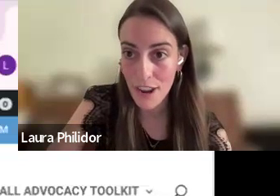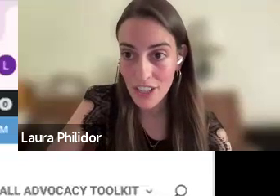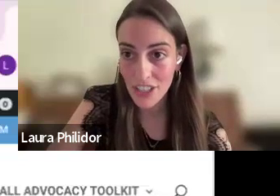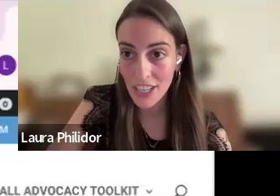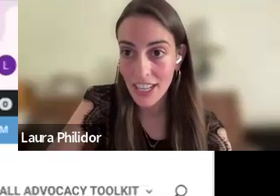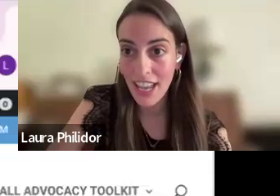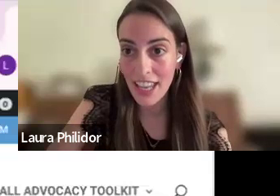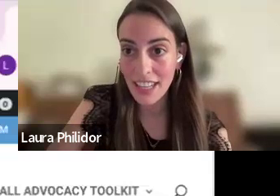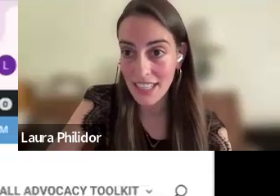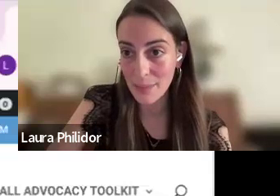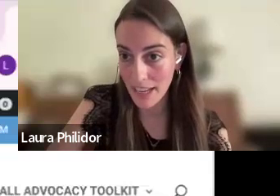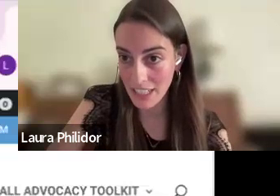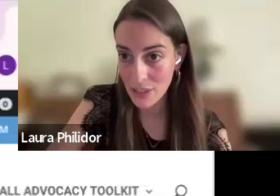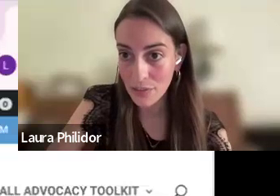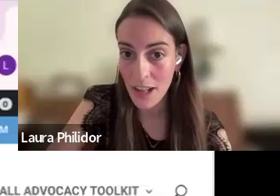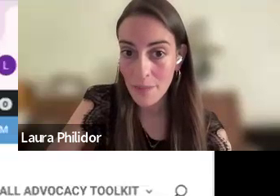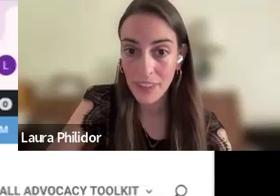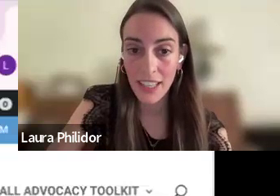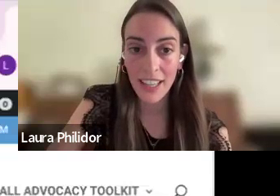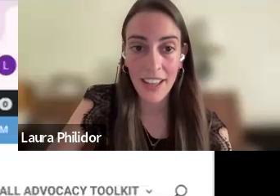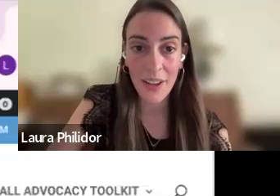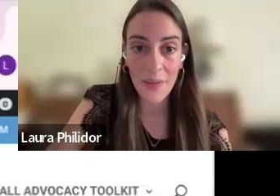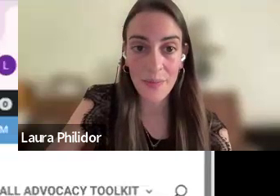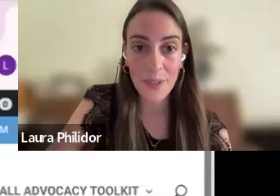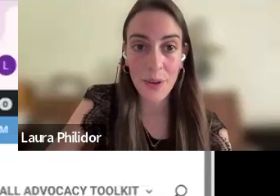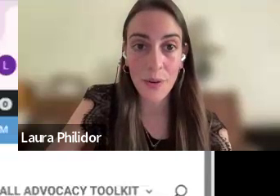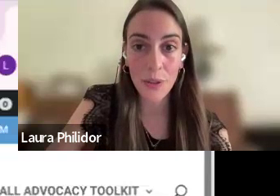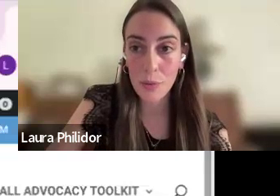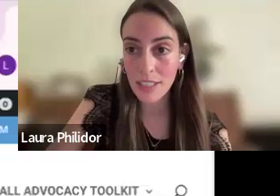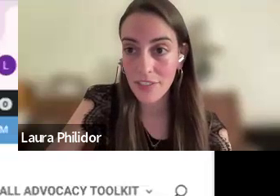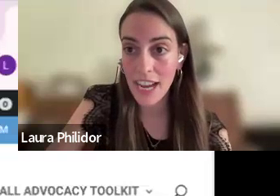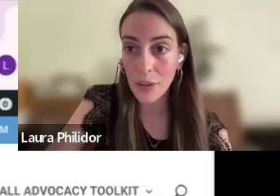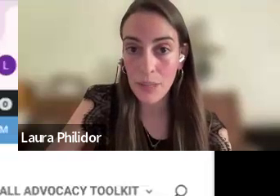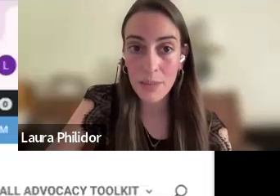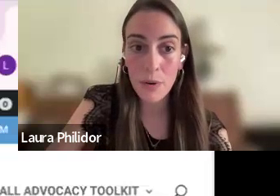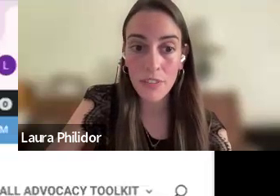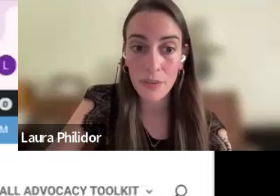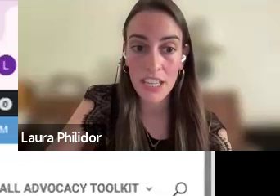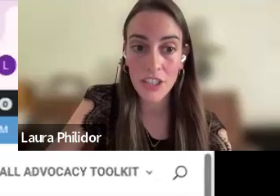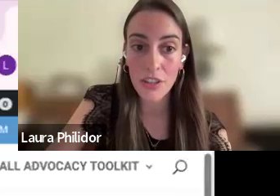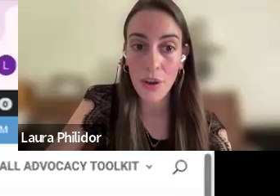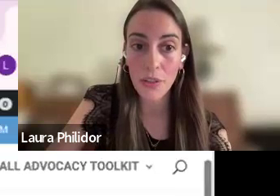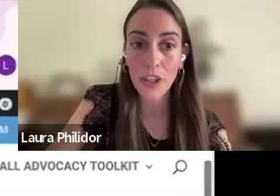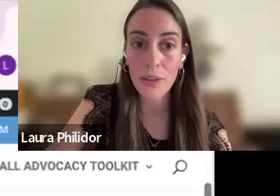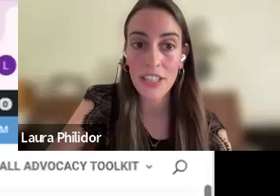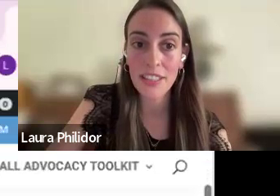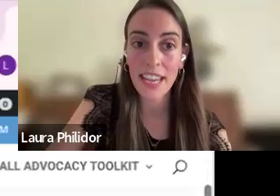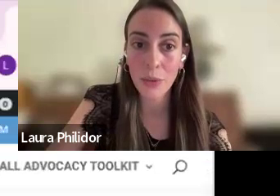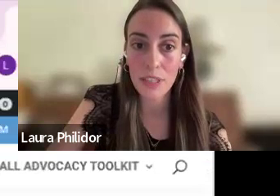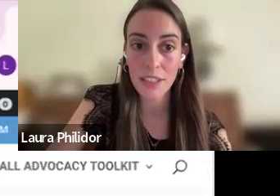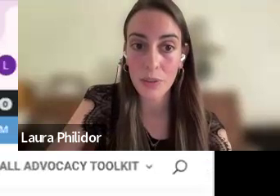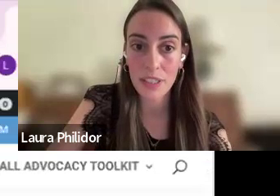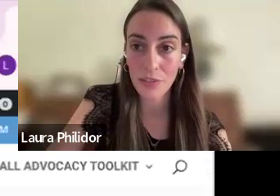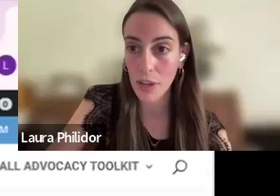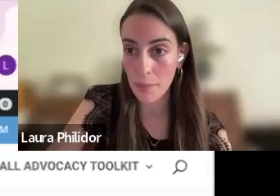also in French and in Spanish so far. So you will find a bit more information on the UHC